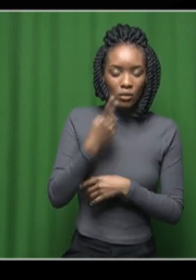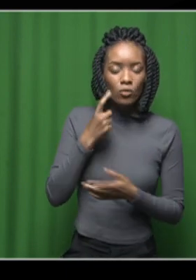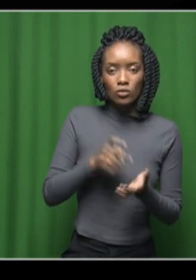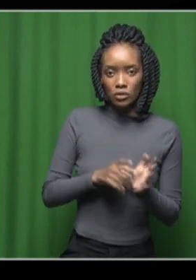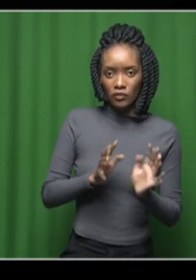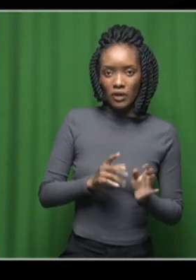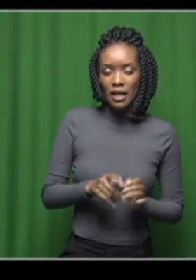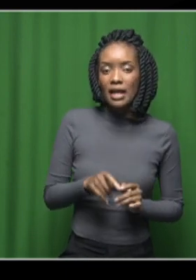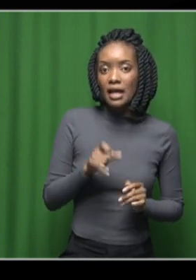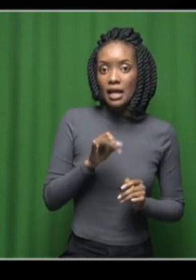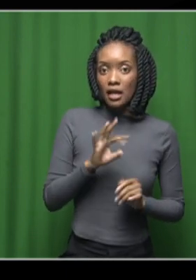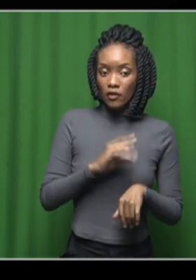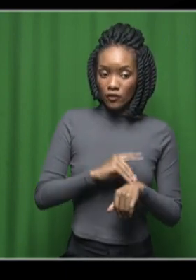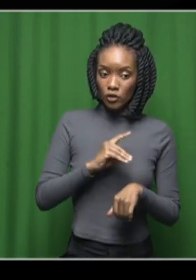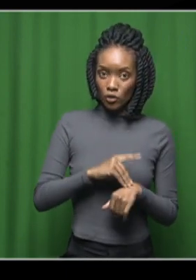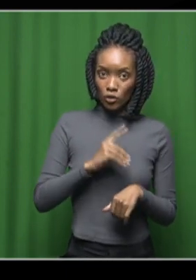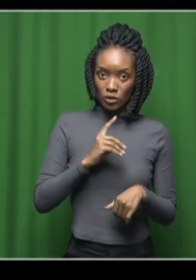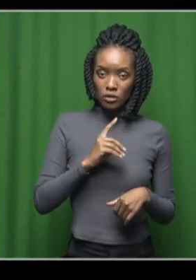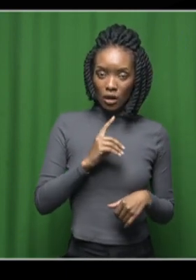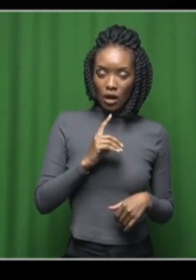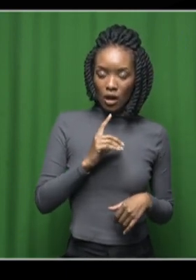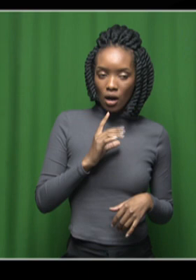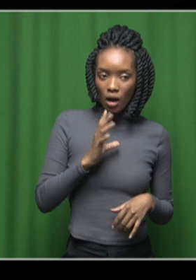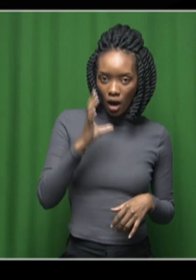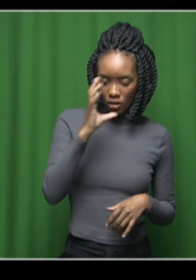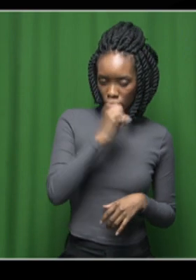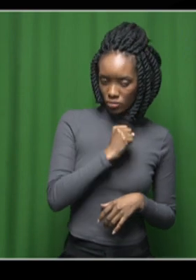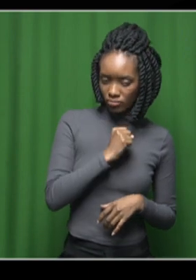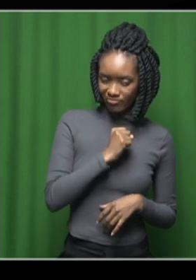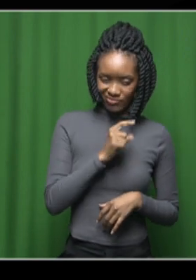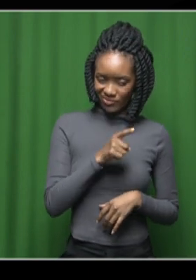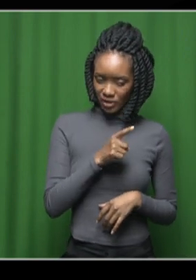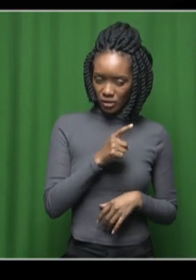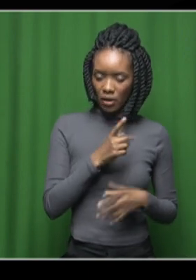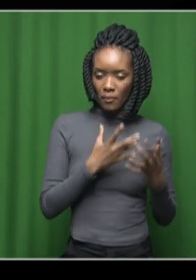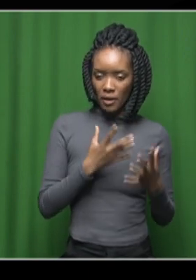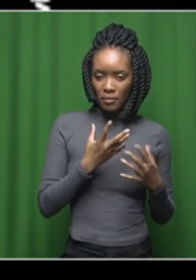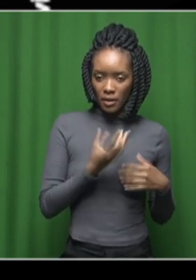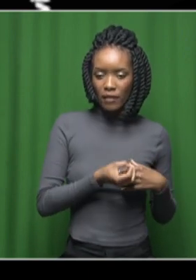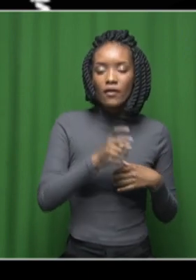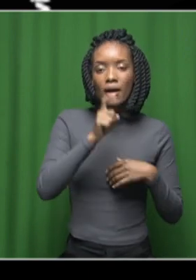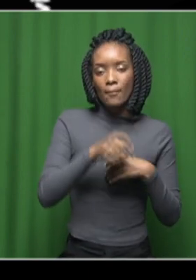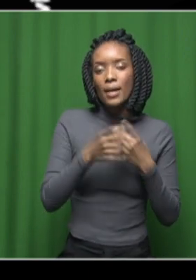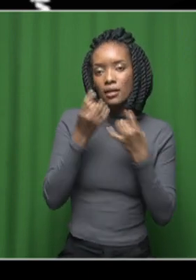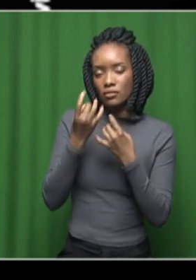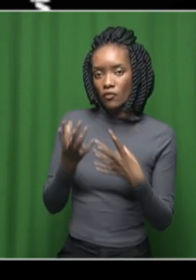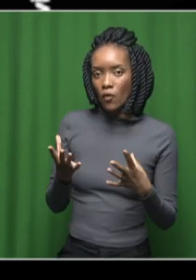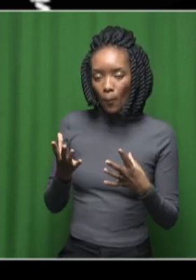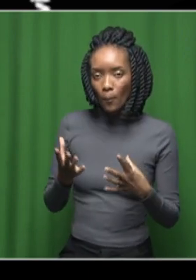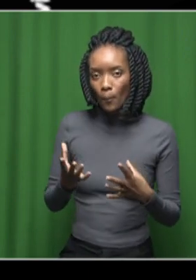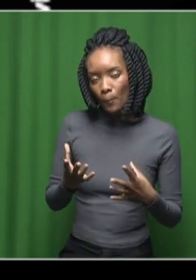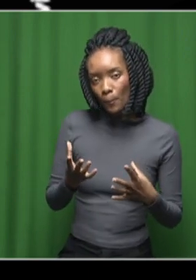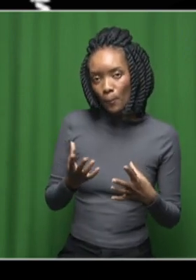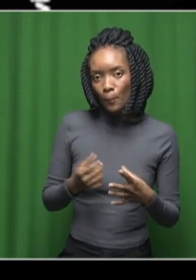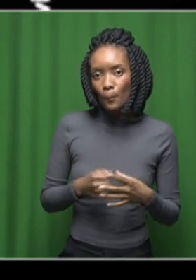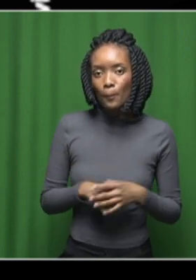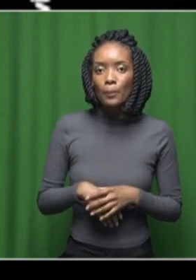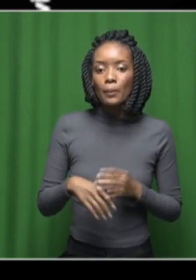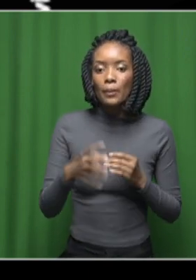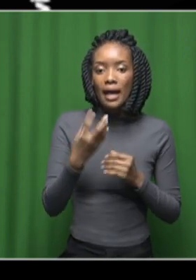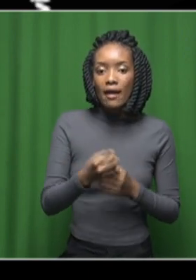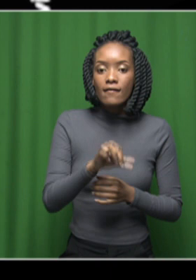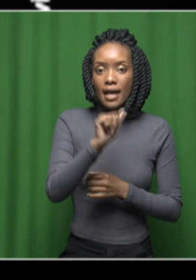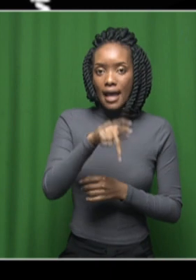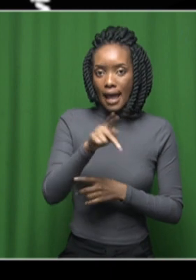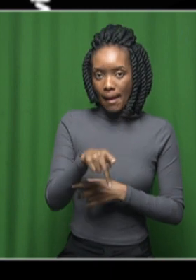who suspects measles clinically has to notify us through the notifiable medical conditions. There's an app.